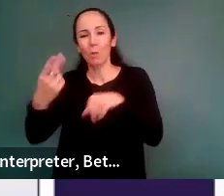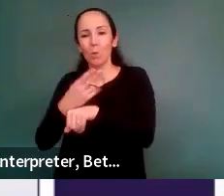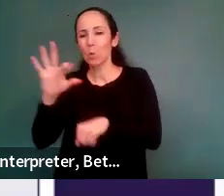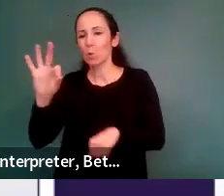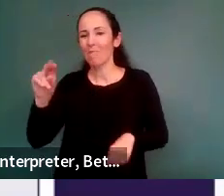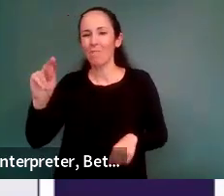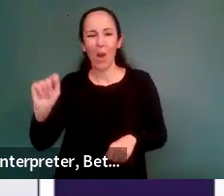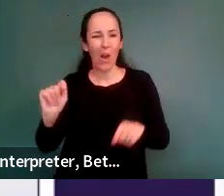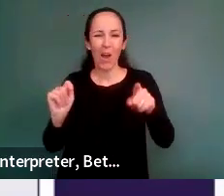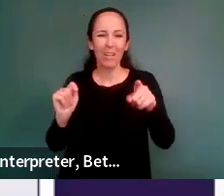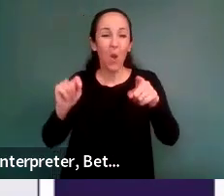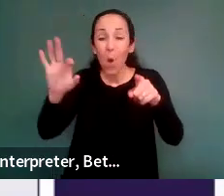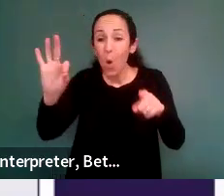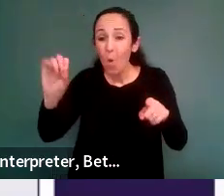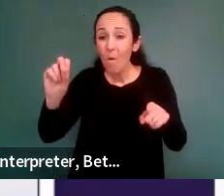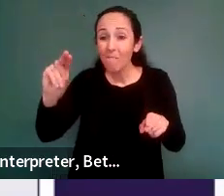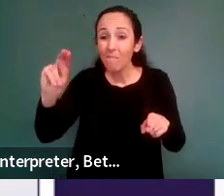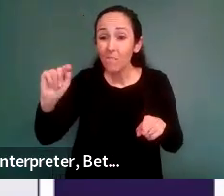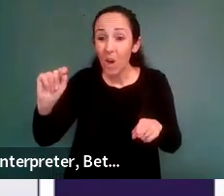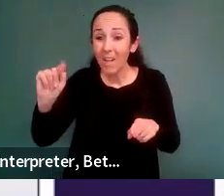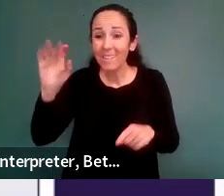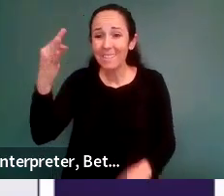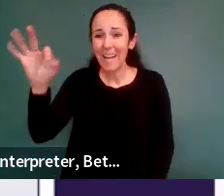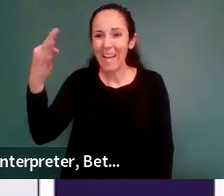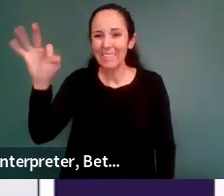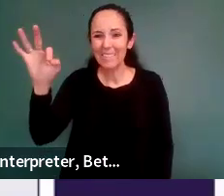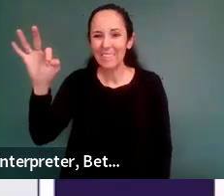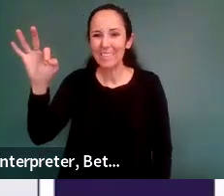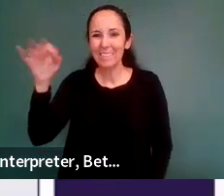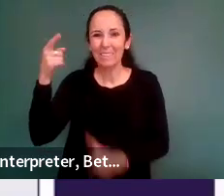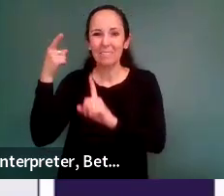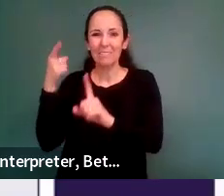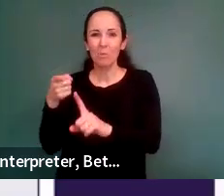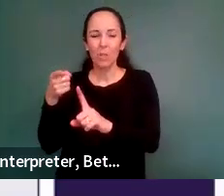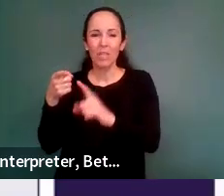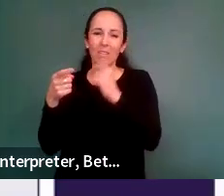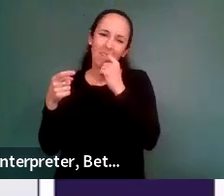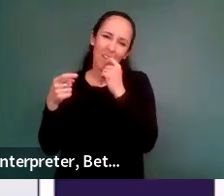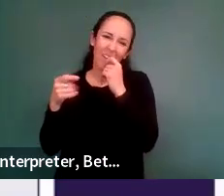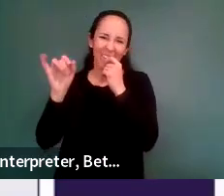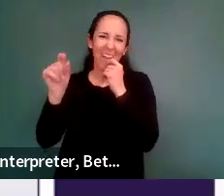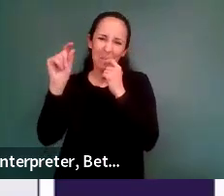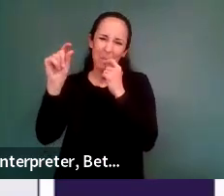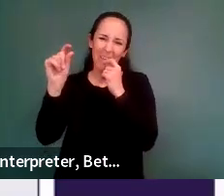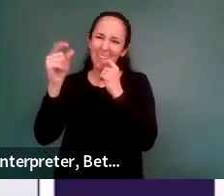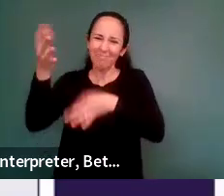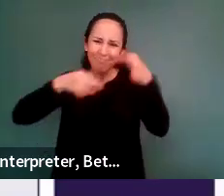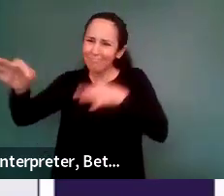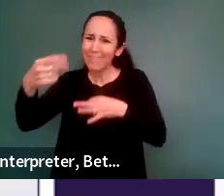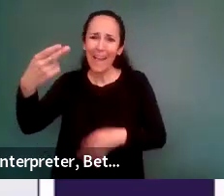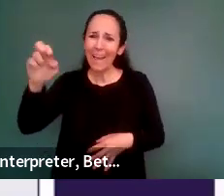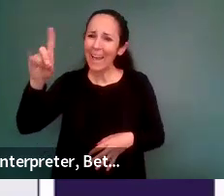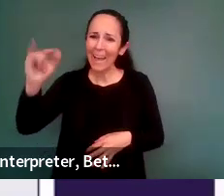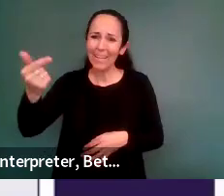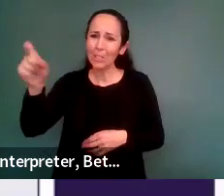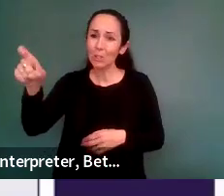point. Font is Arial 19 point. That's a pretty big font. That probably should be a heading. Horizontal